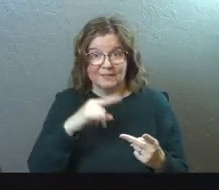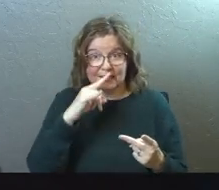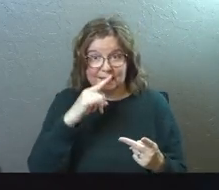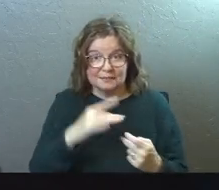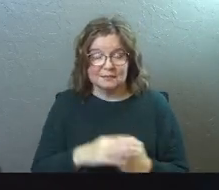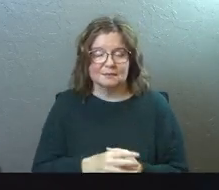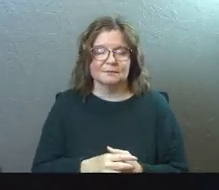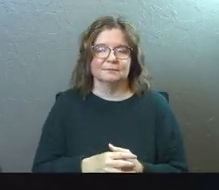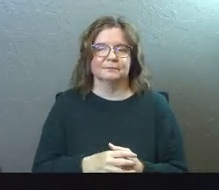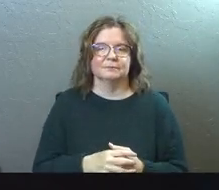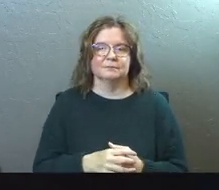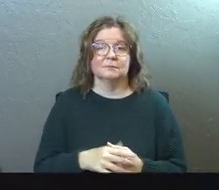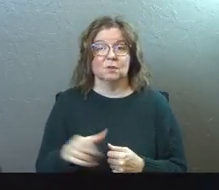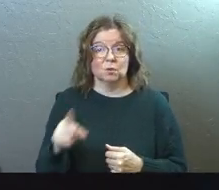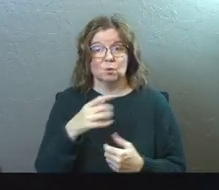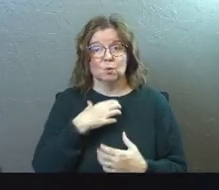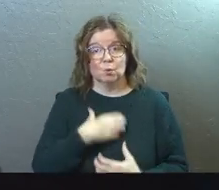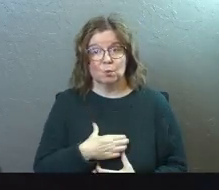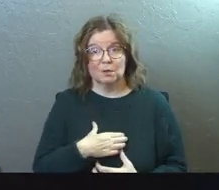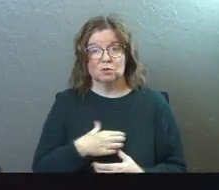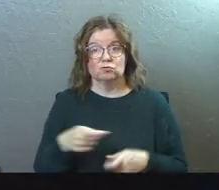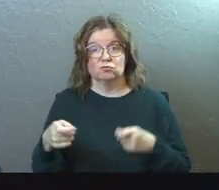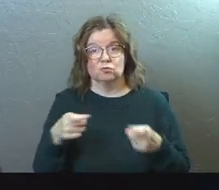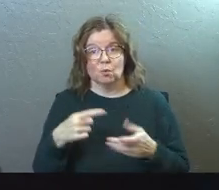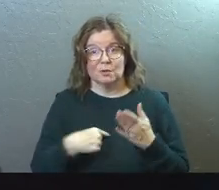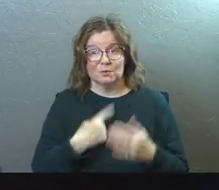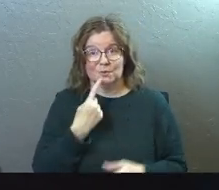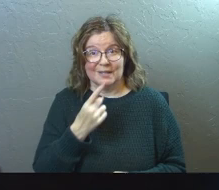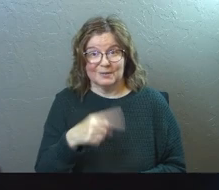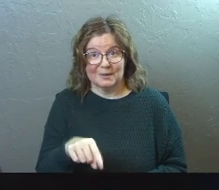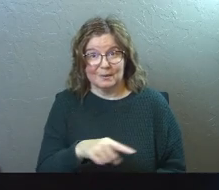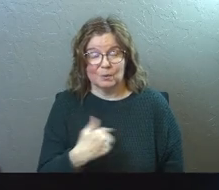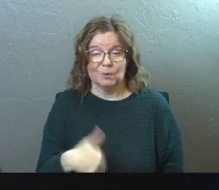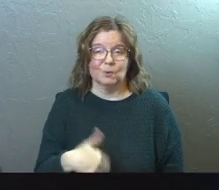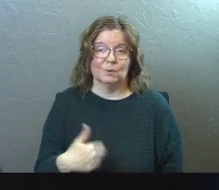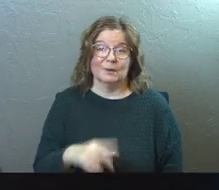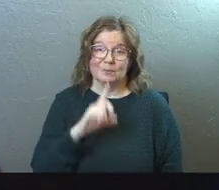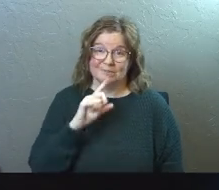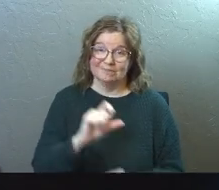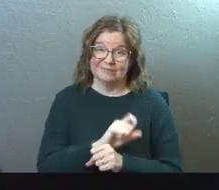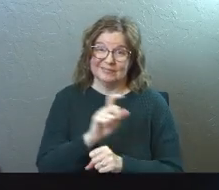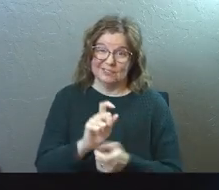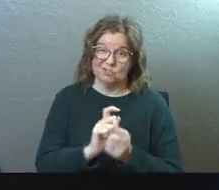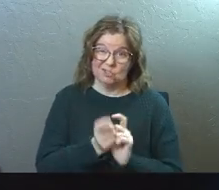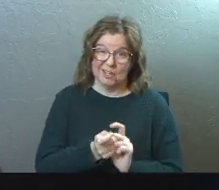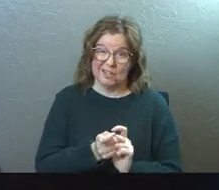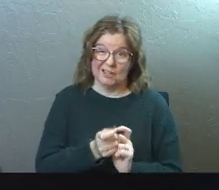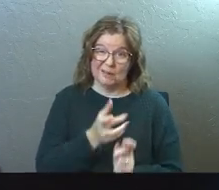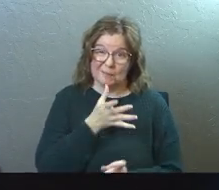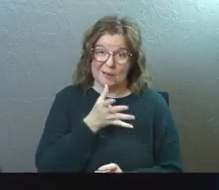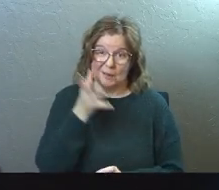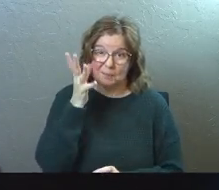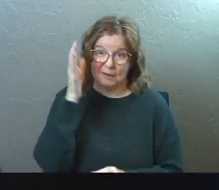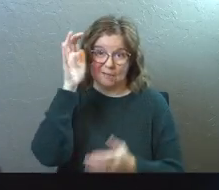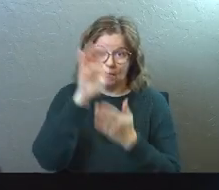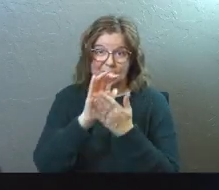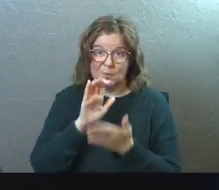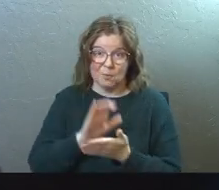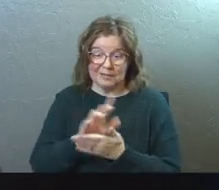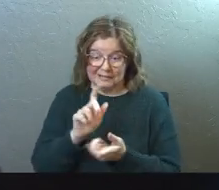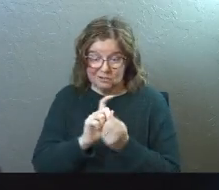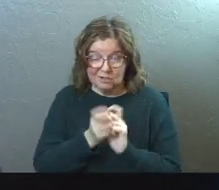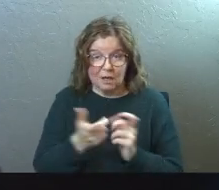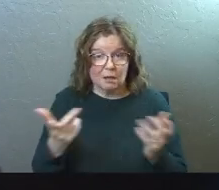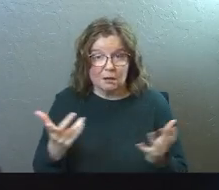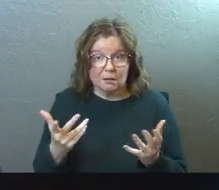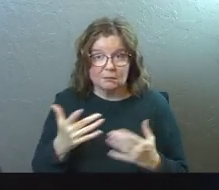kids. And you wish that you could control what you say to them. But what really needs to change, mom and dad and husband and wife, what really